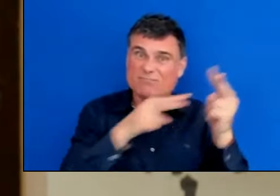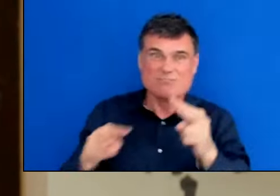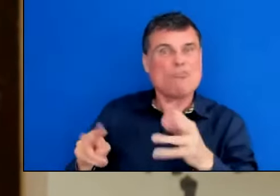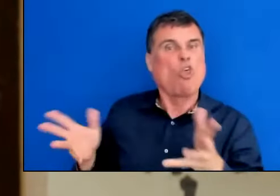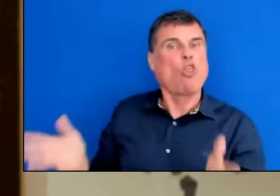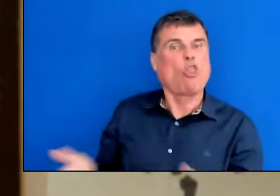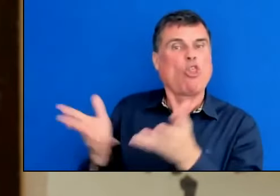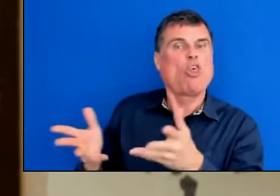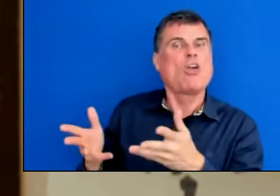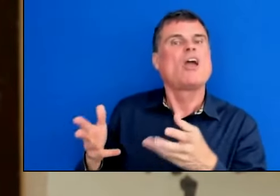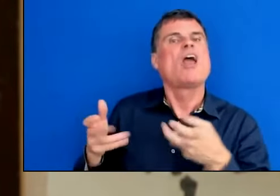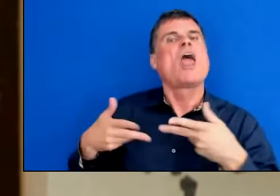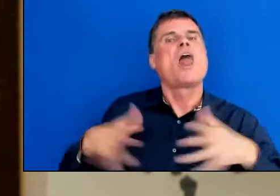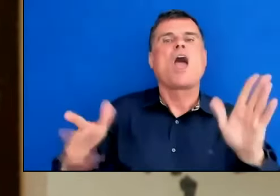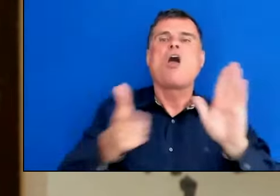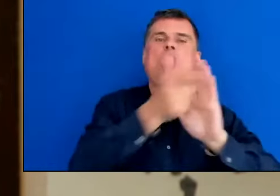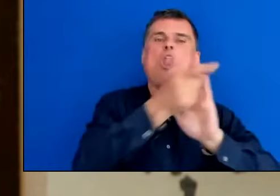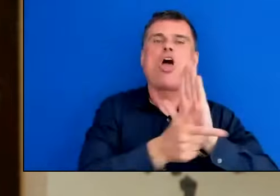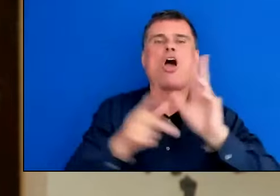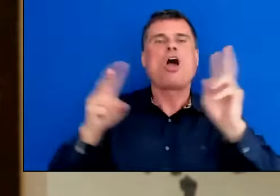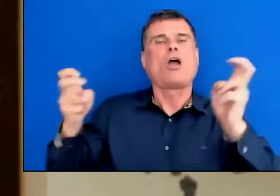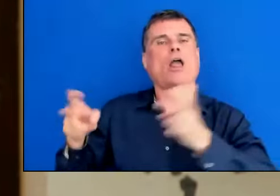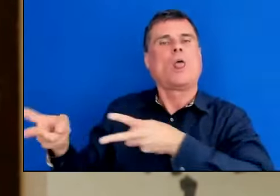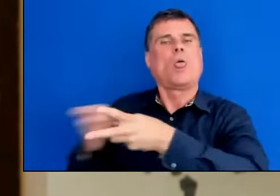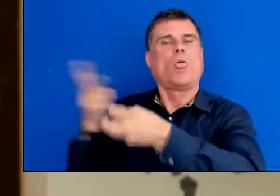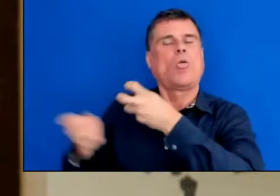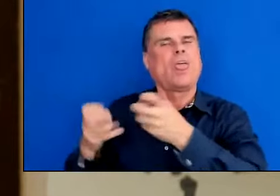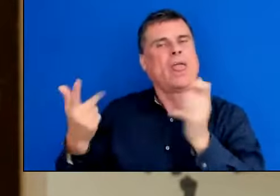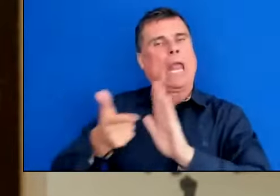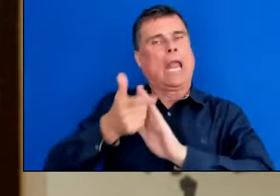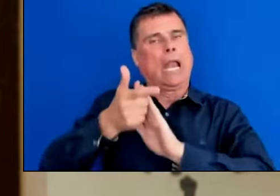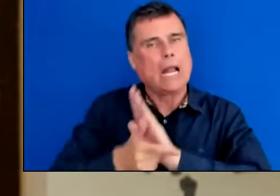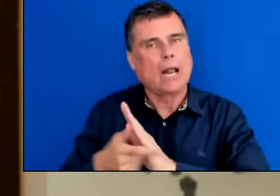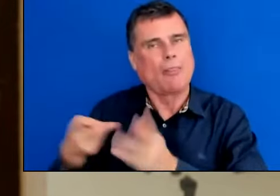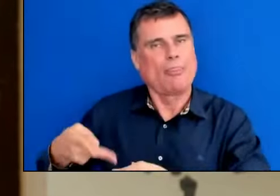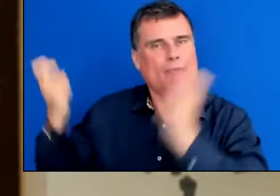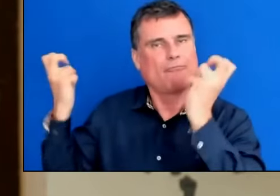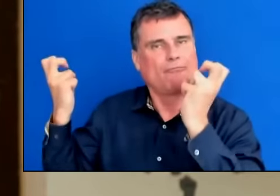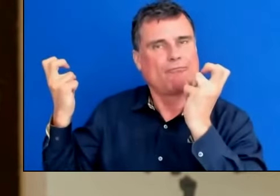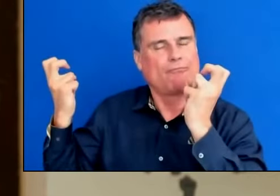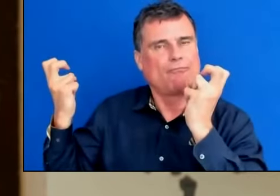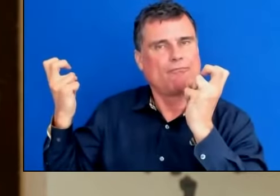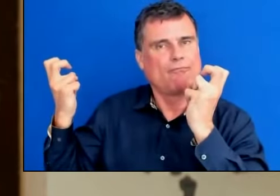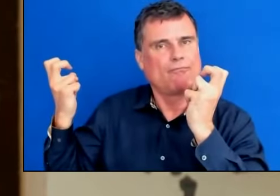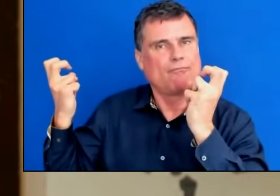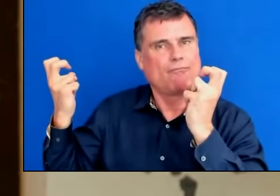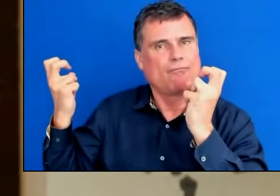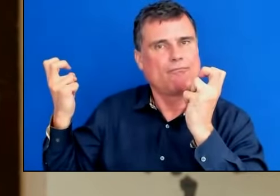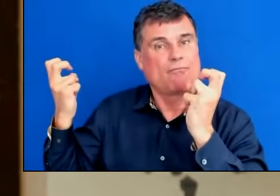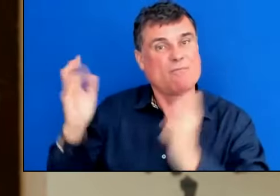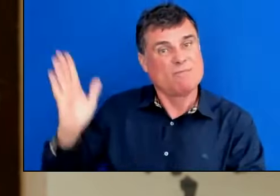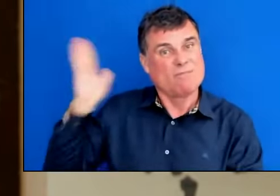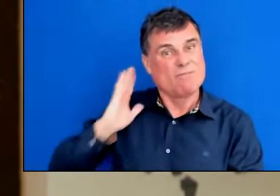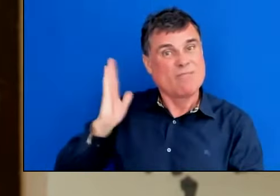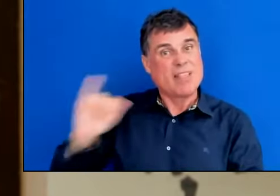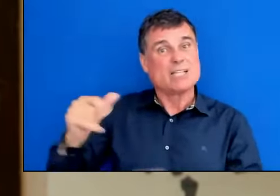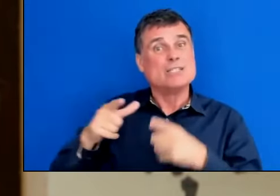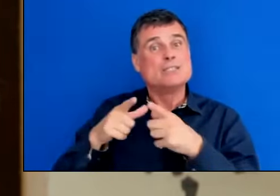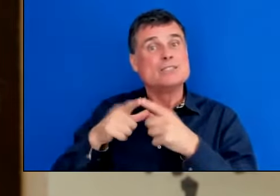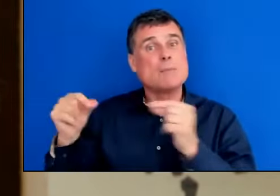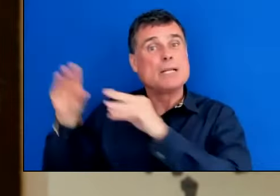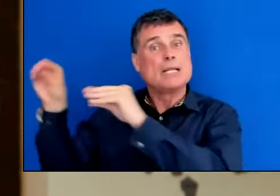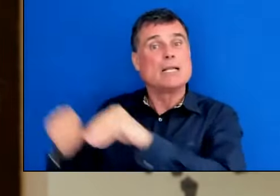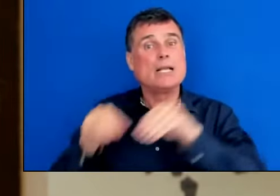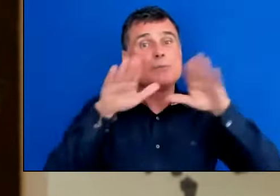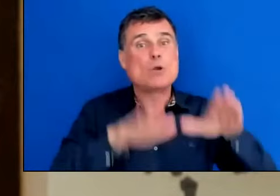legalized theft. In order to limit the number of Japanese immigrants entering Canada,